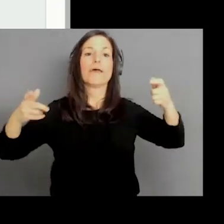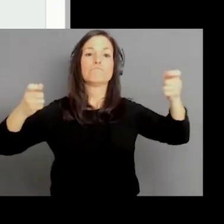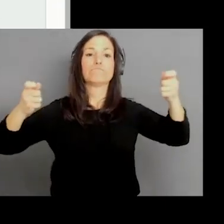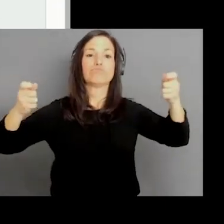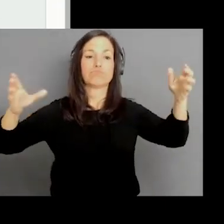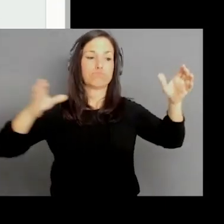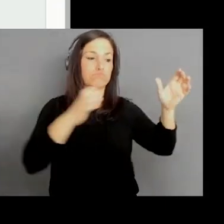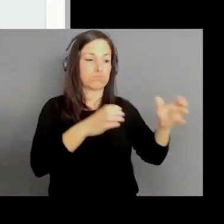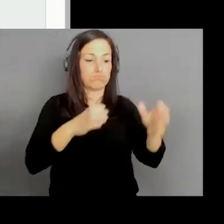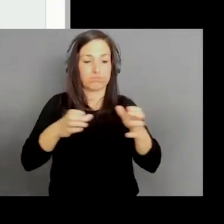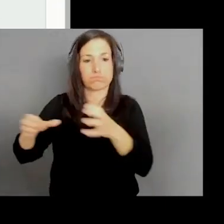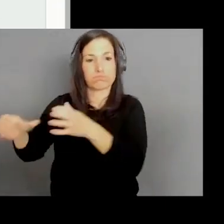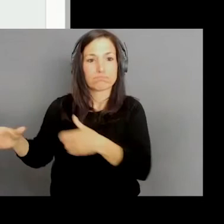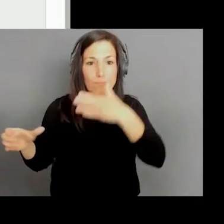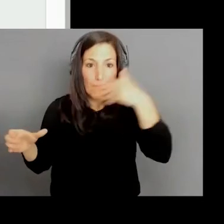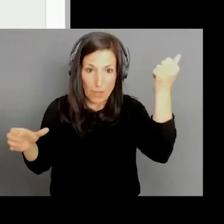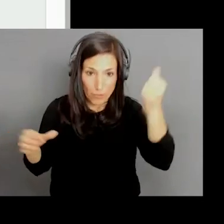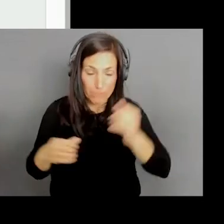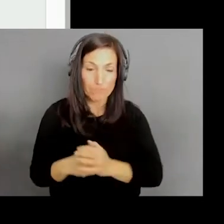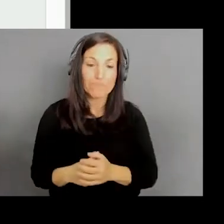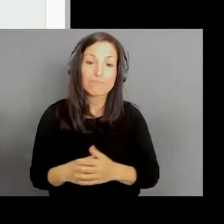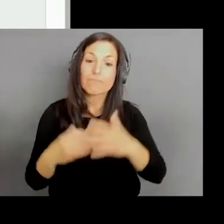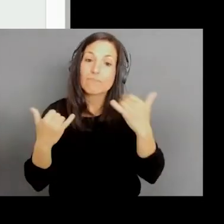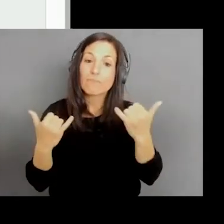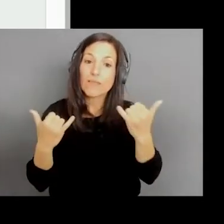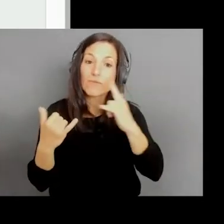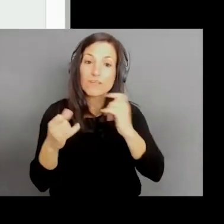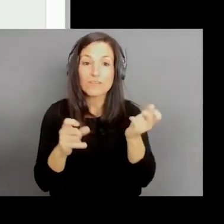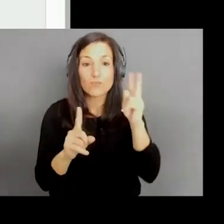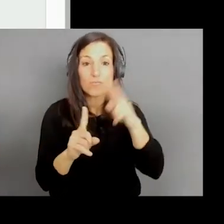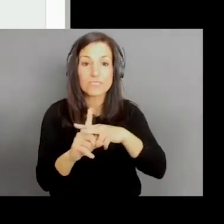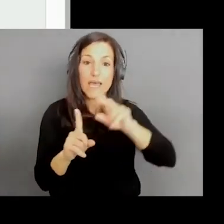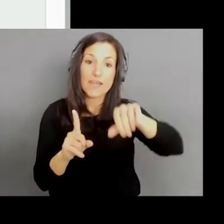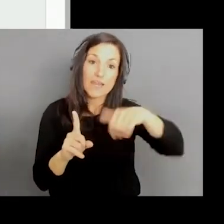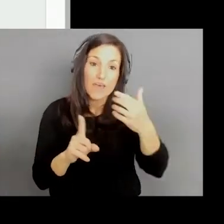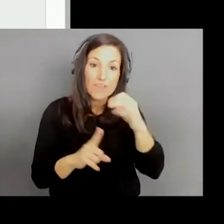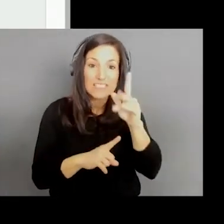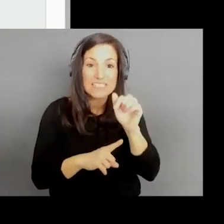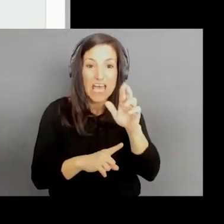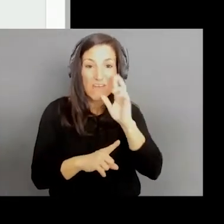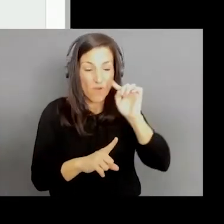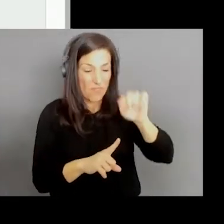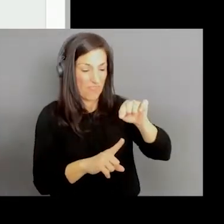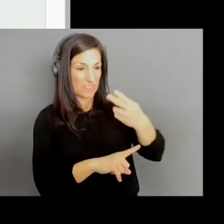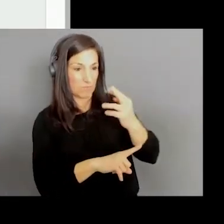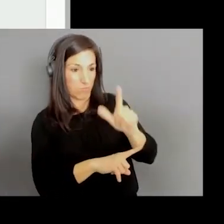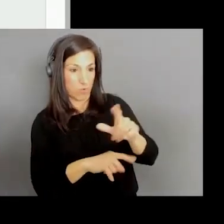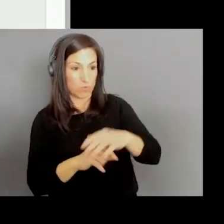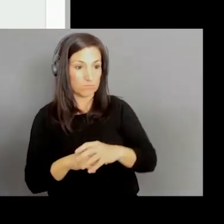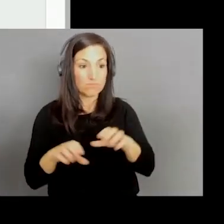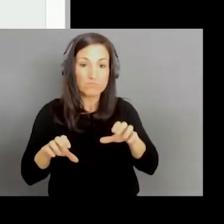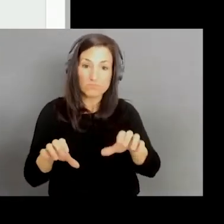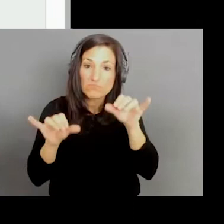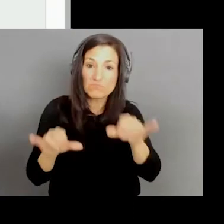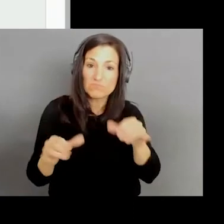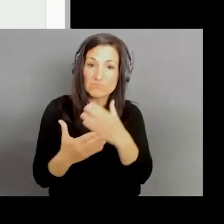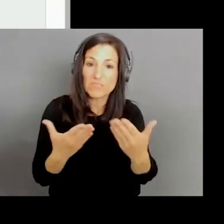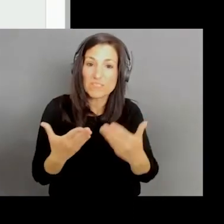So now I need to assign another CIDR for this pool, and I can do the same thing I did before and enter a specific